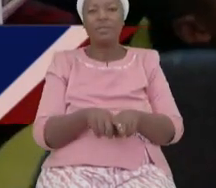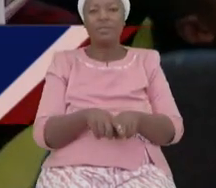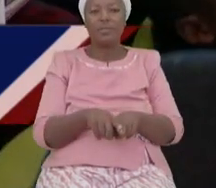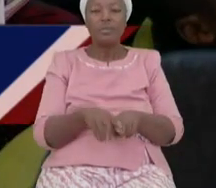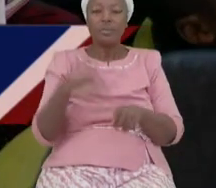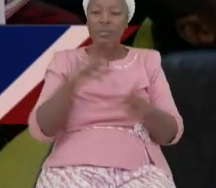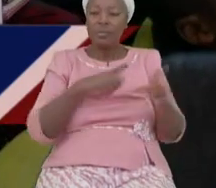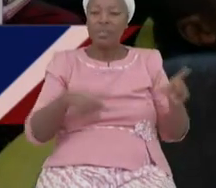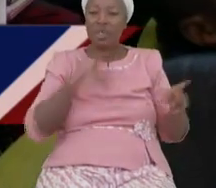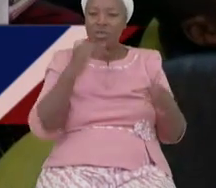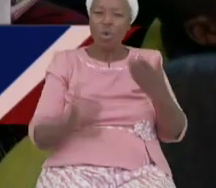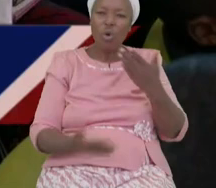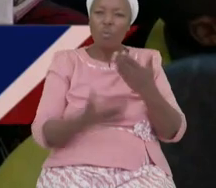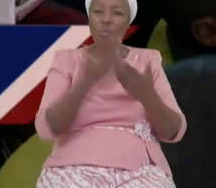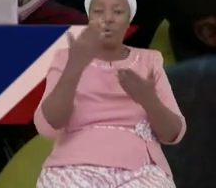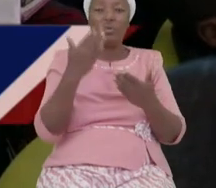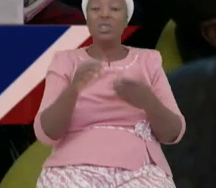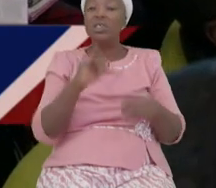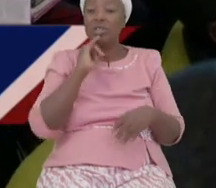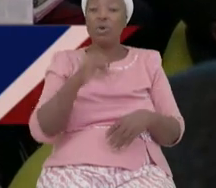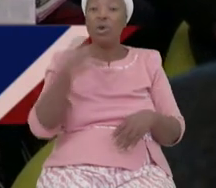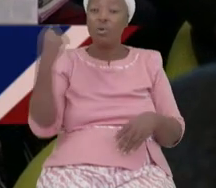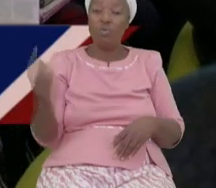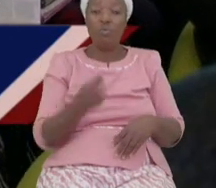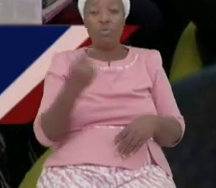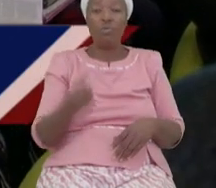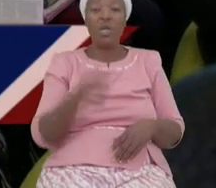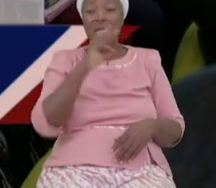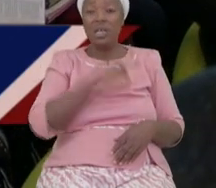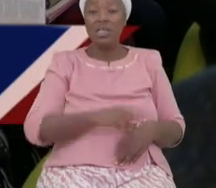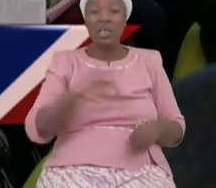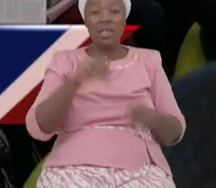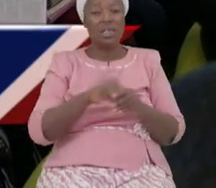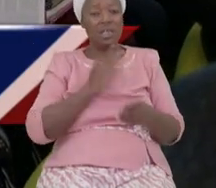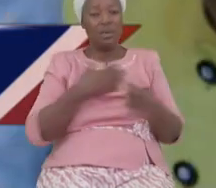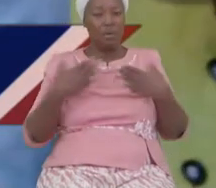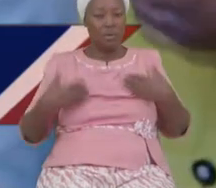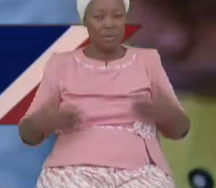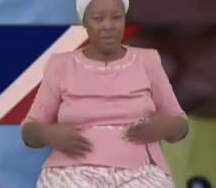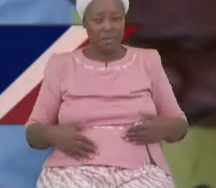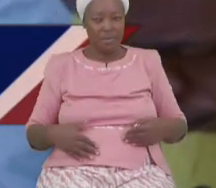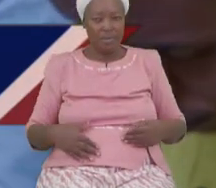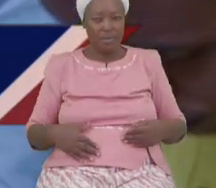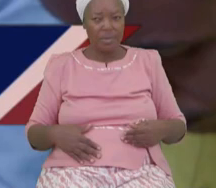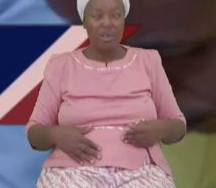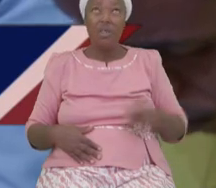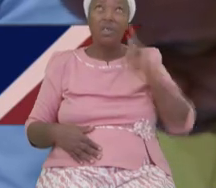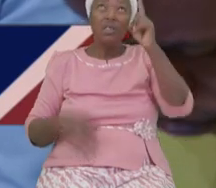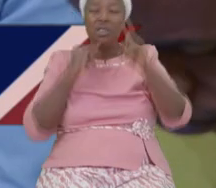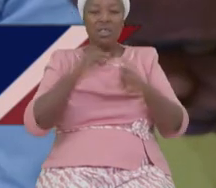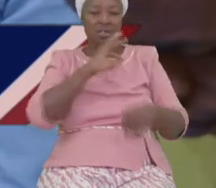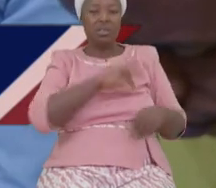Lord is always interested in our body. He's interested in our spirit, in our